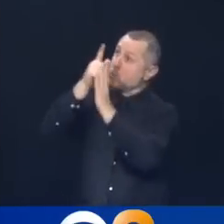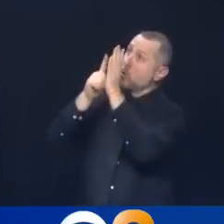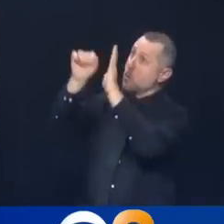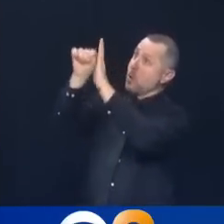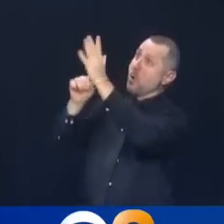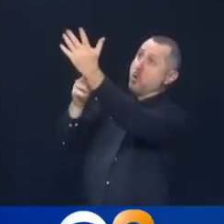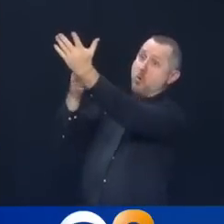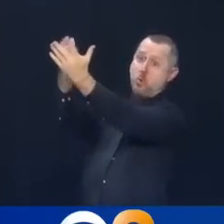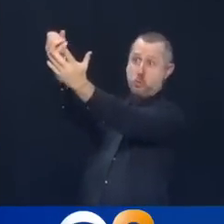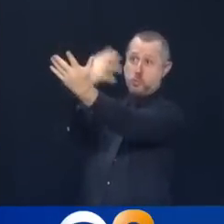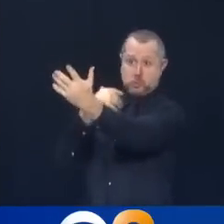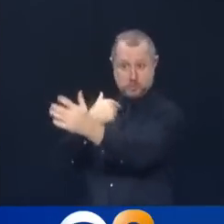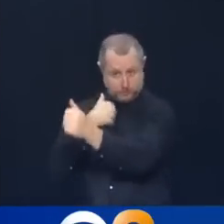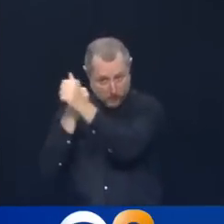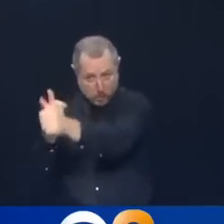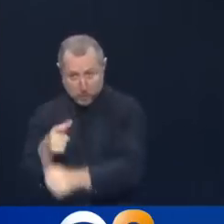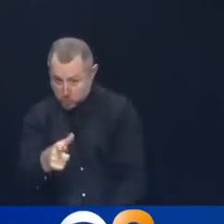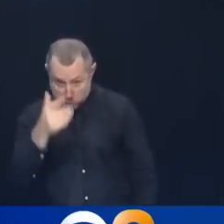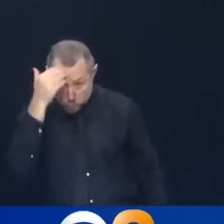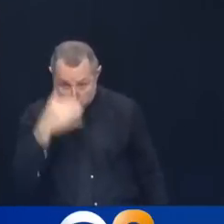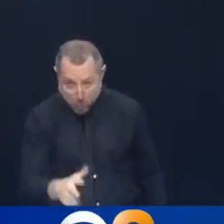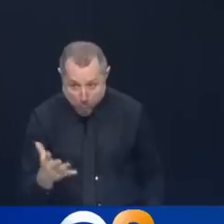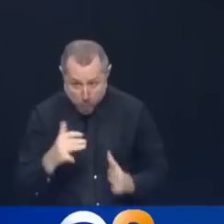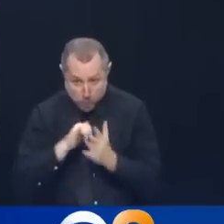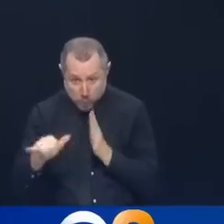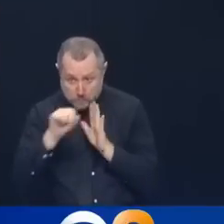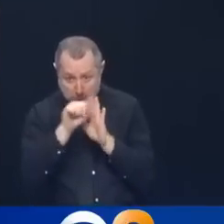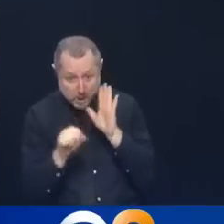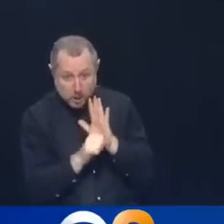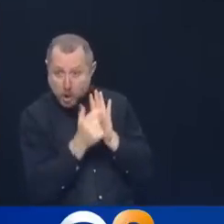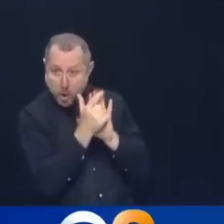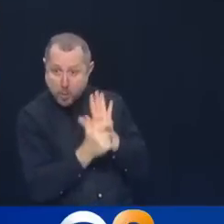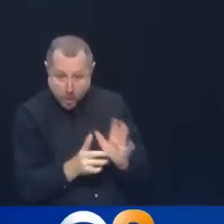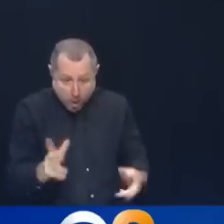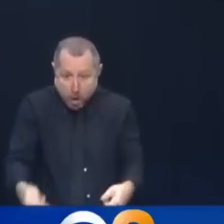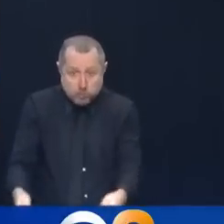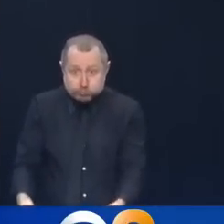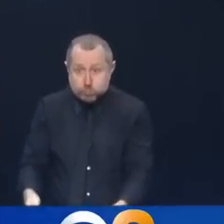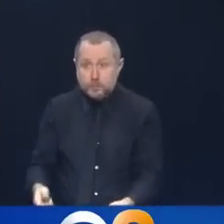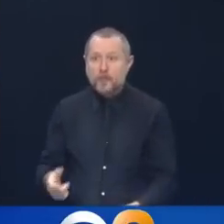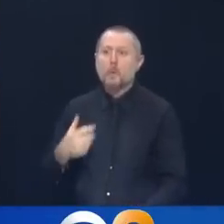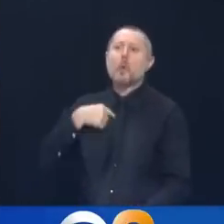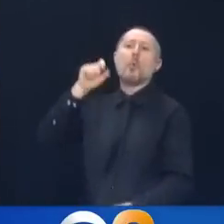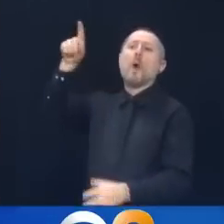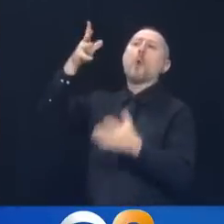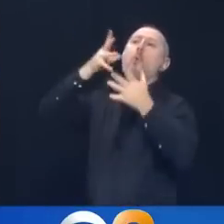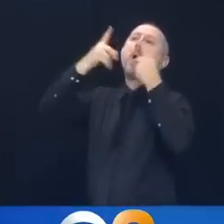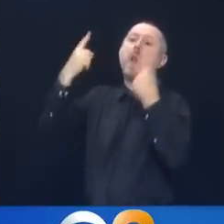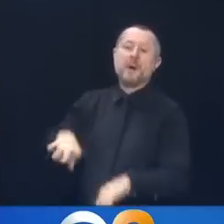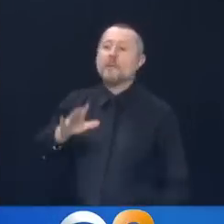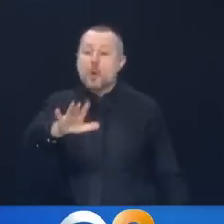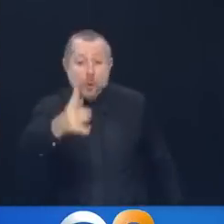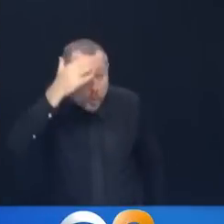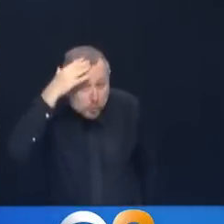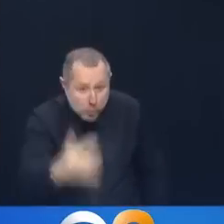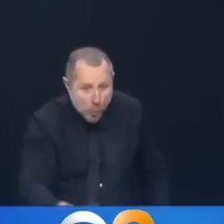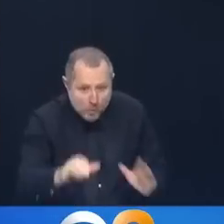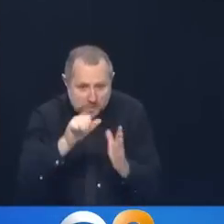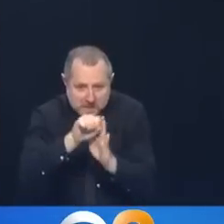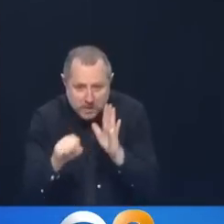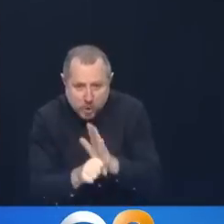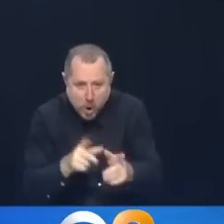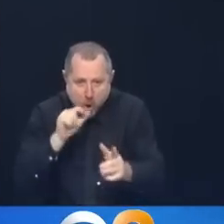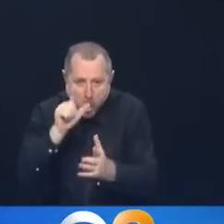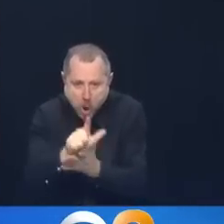don't higher? know that the state law governs? I'm asking just what would happen in this case. You don't know that the state law governs? We've had this